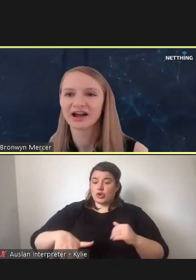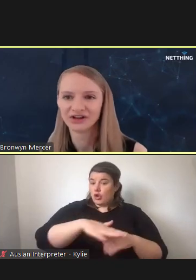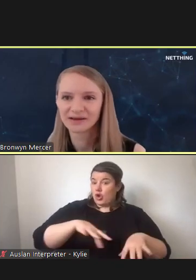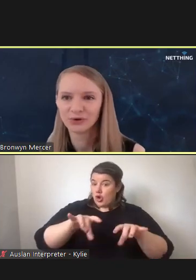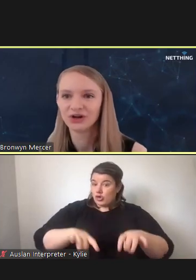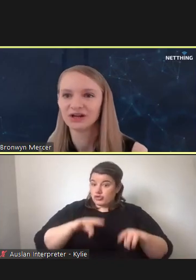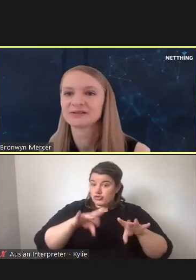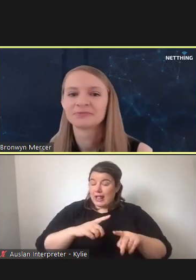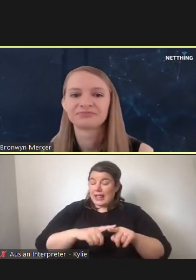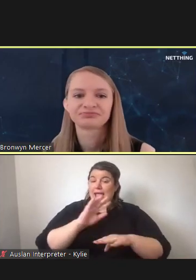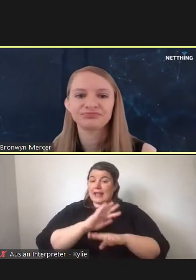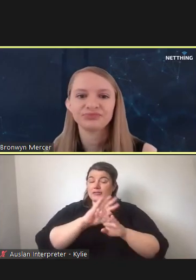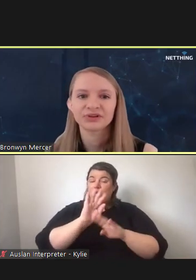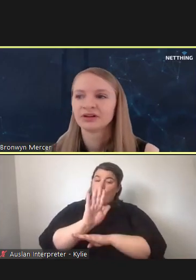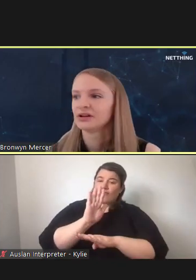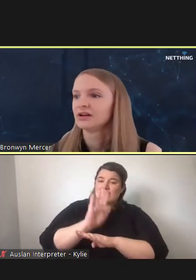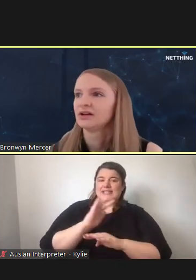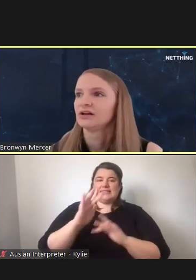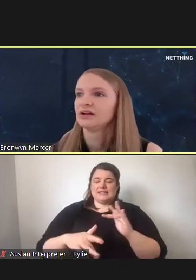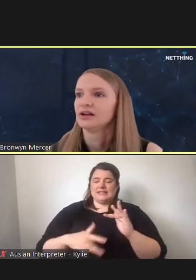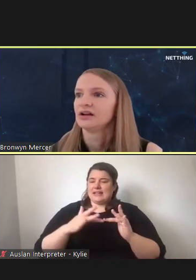internet governance communities.